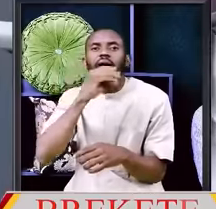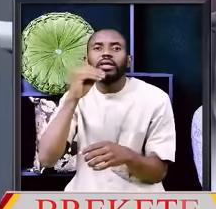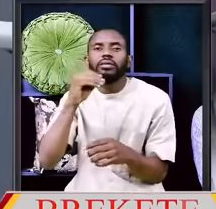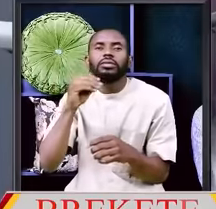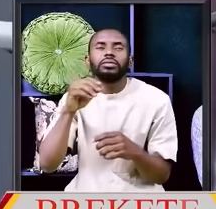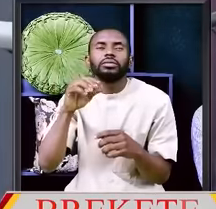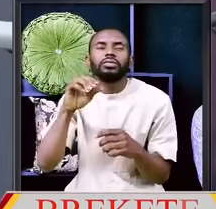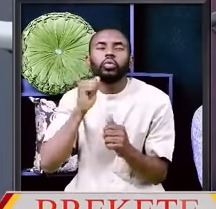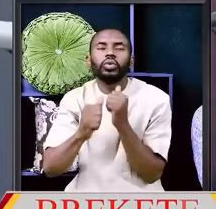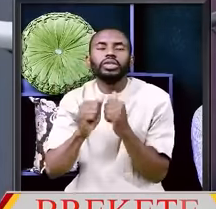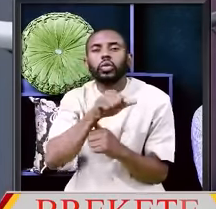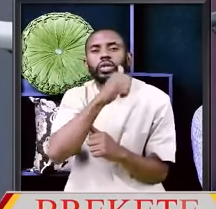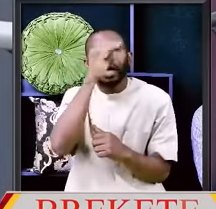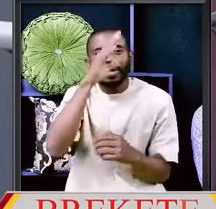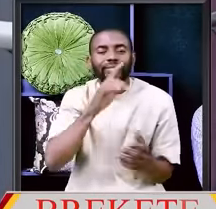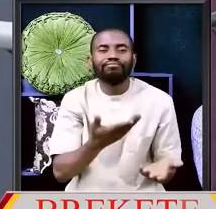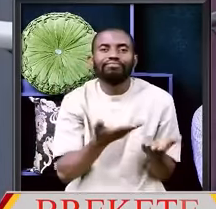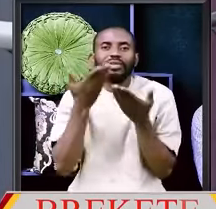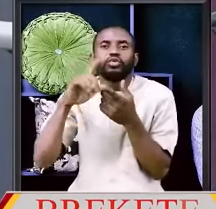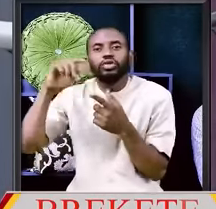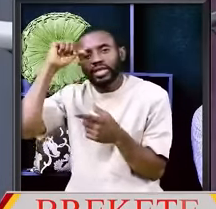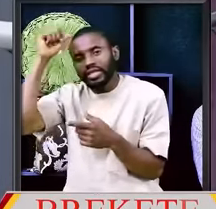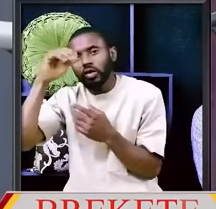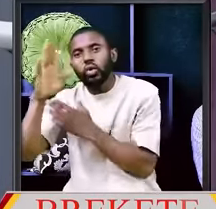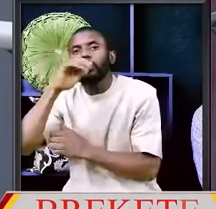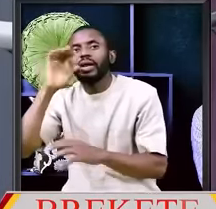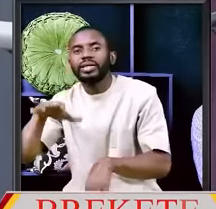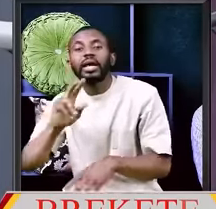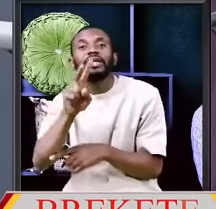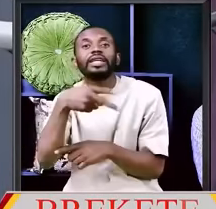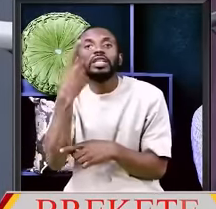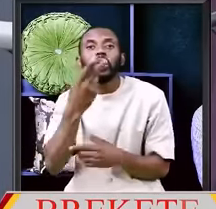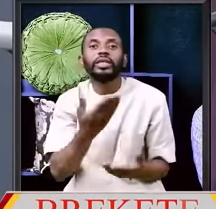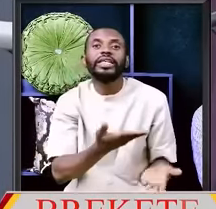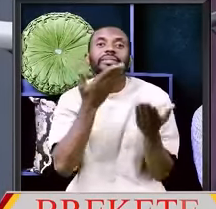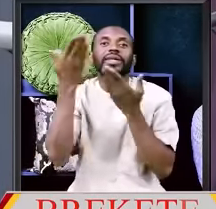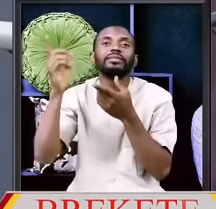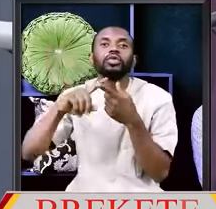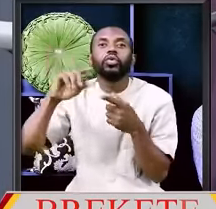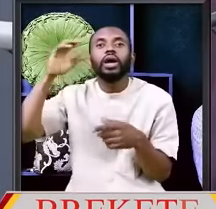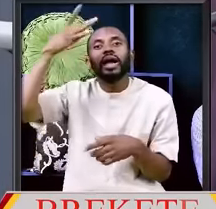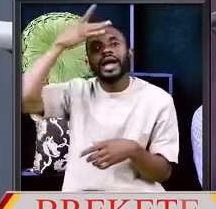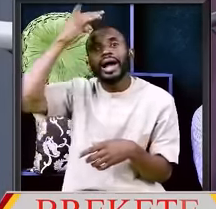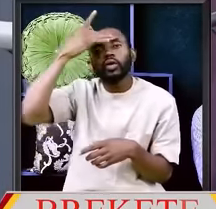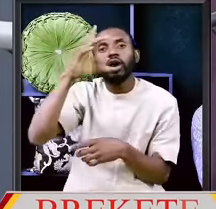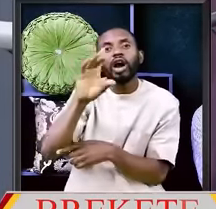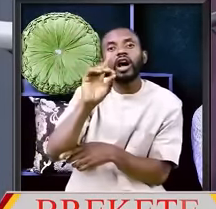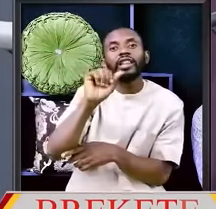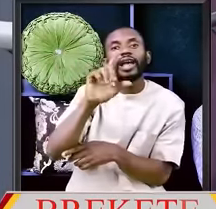The second one we come here. Where they come carry go Kano, Dala Hospital.